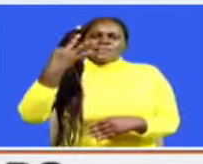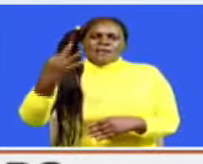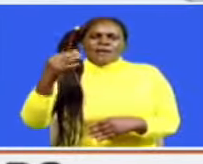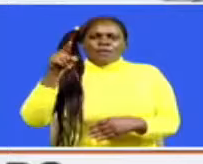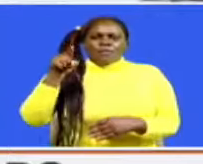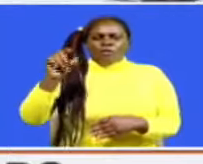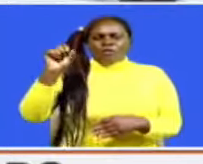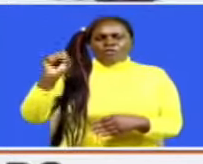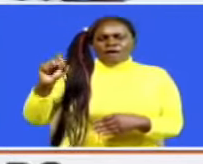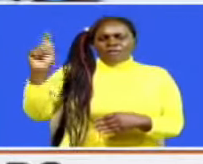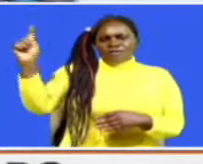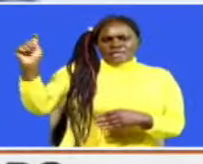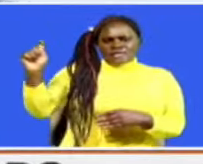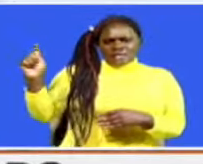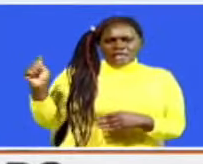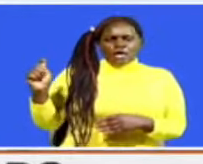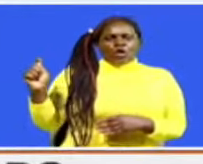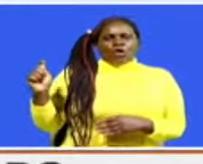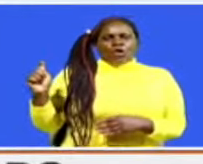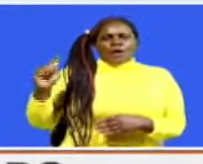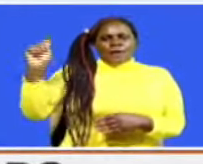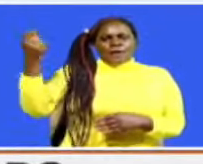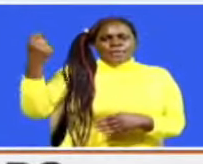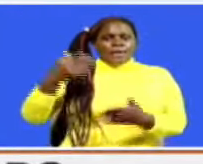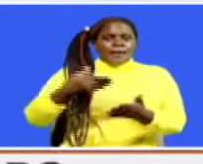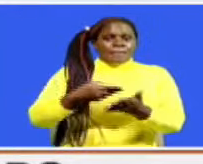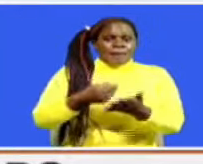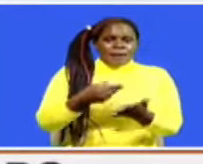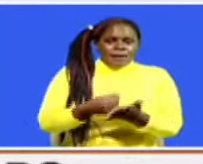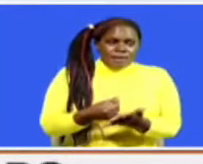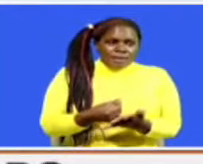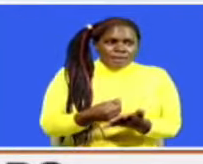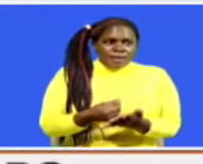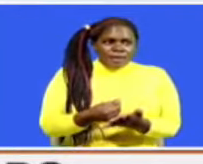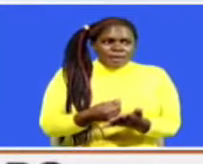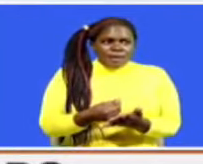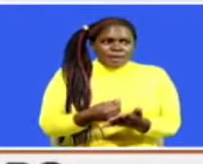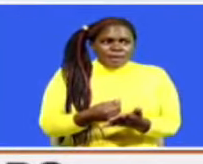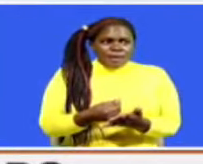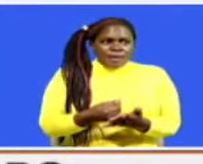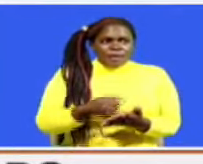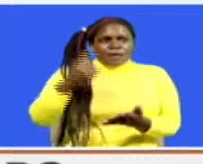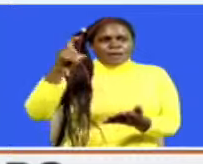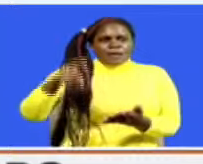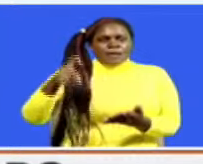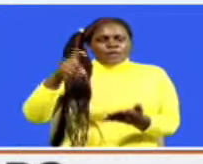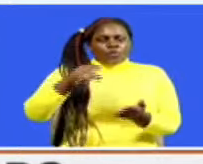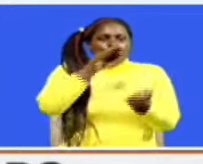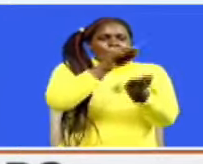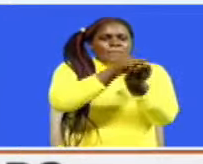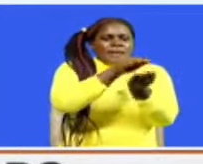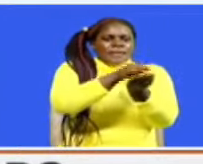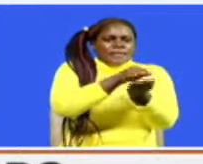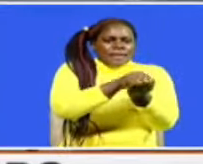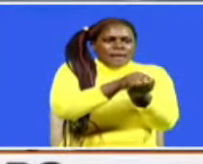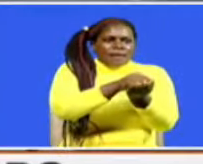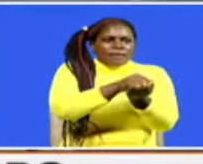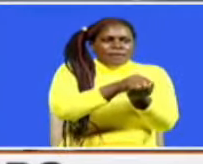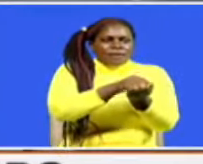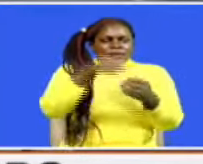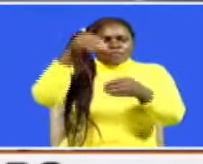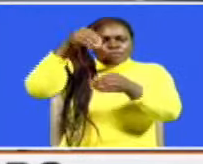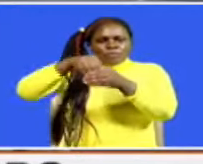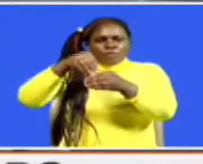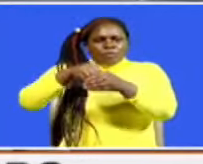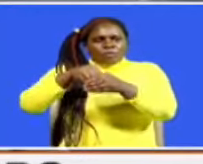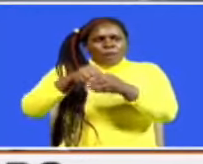3.5 trillion Kenyan shillings. And so there is need to preserve that kind of investment.